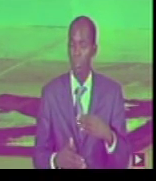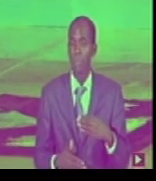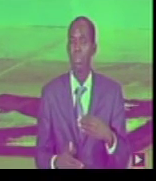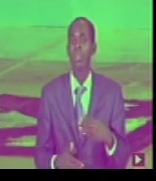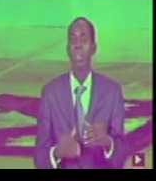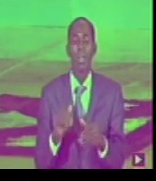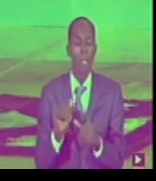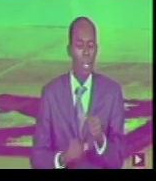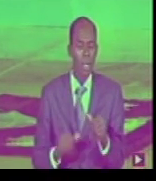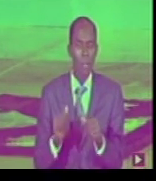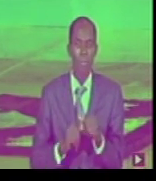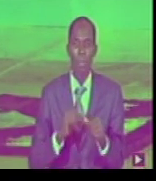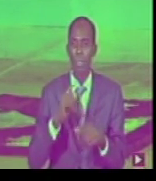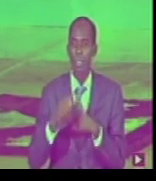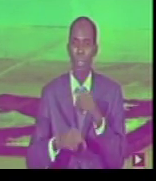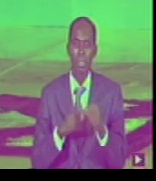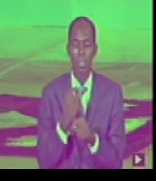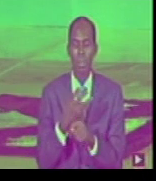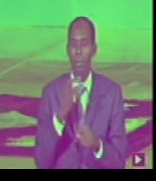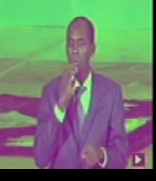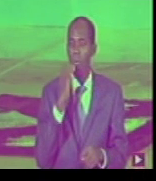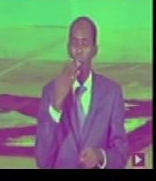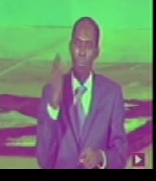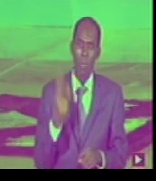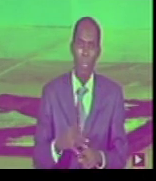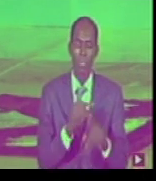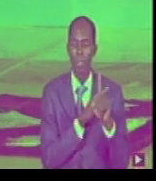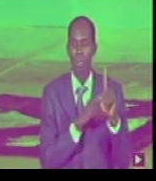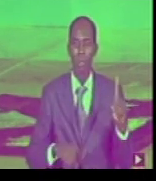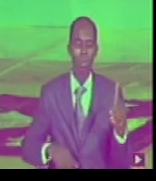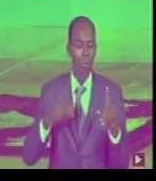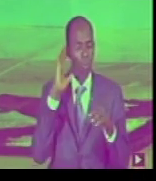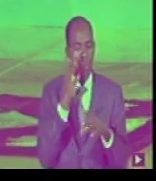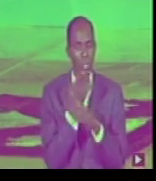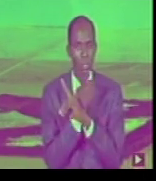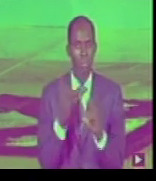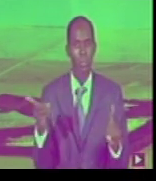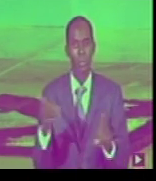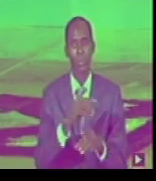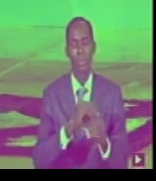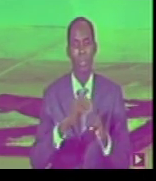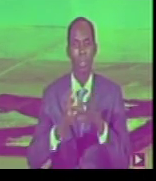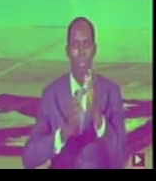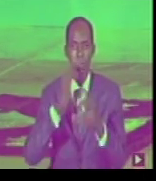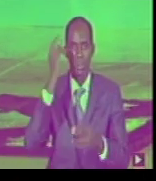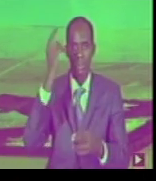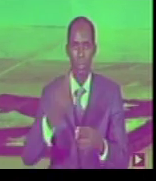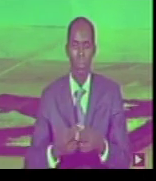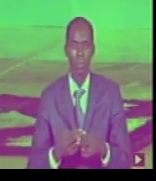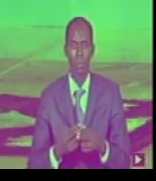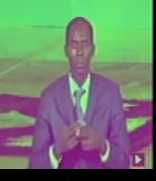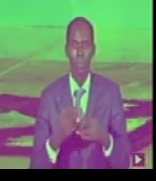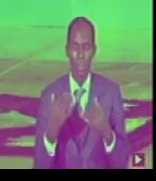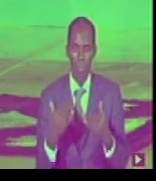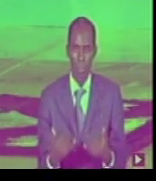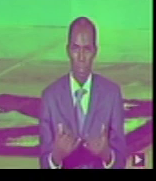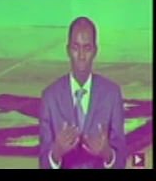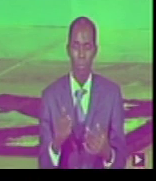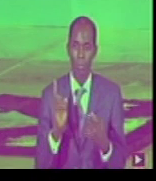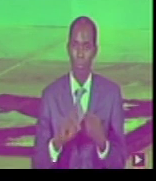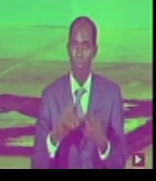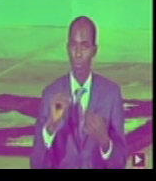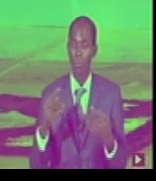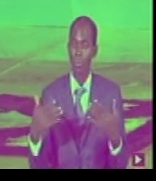form of evil, the Lord will deliver you in Jesus' name. Let's come to the New